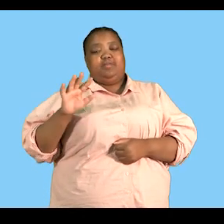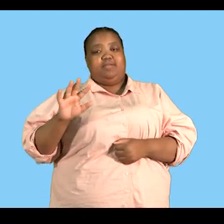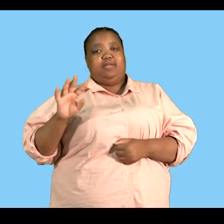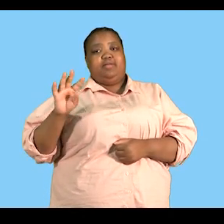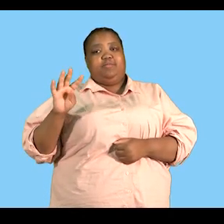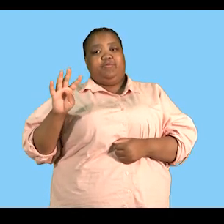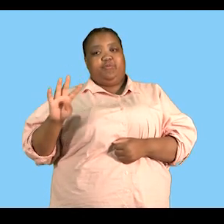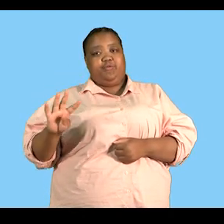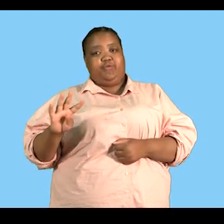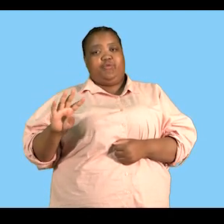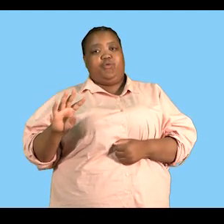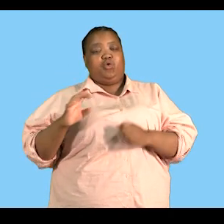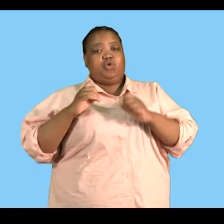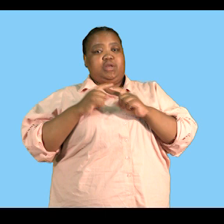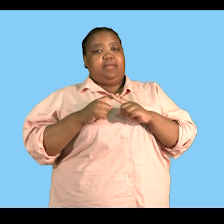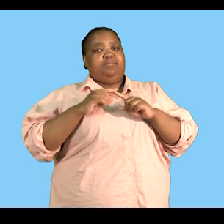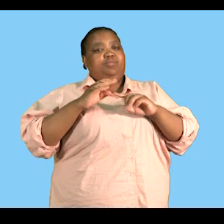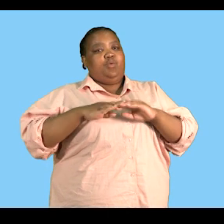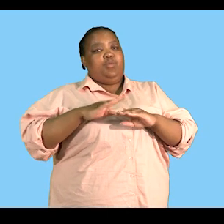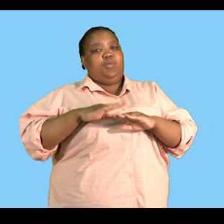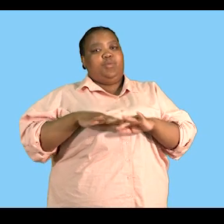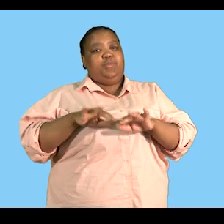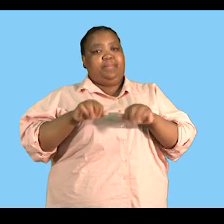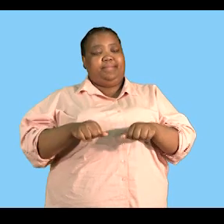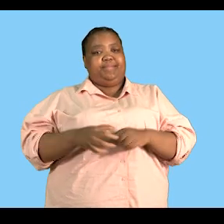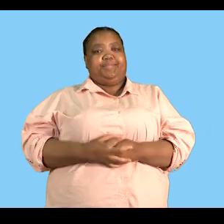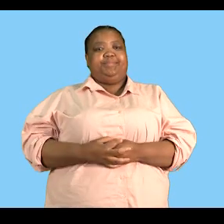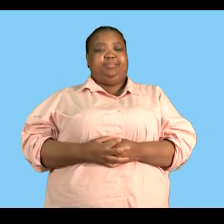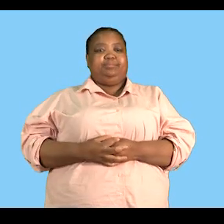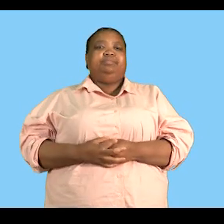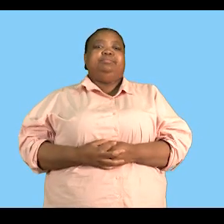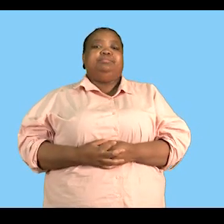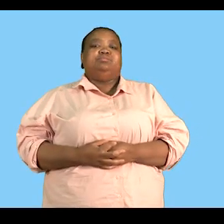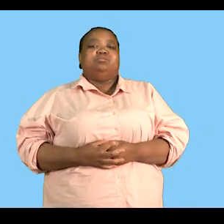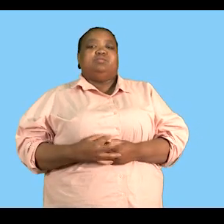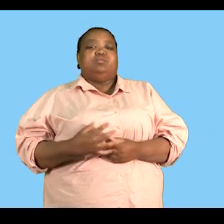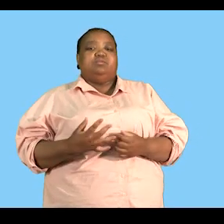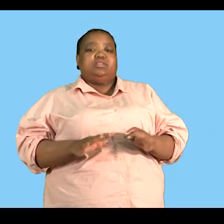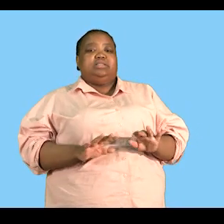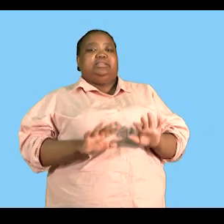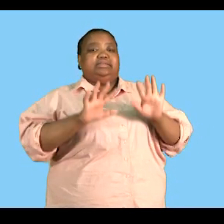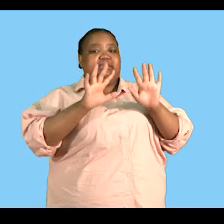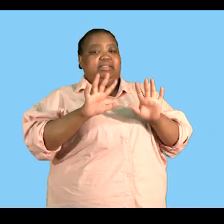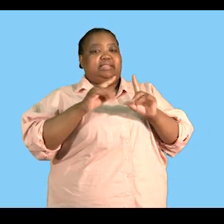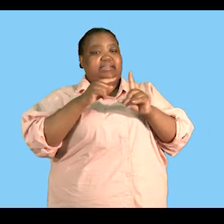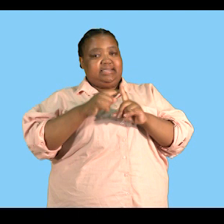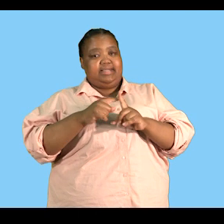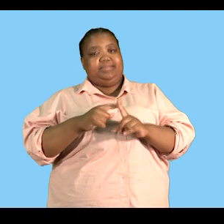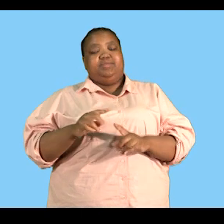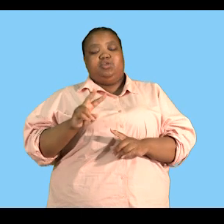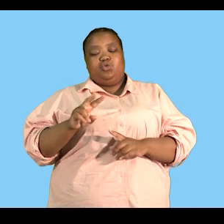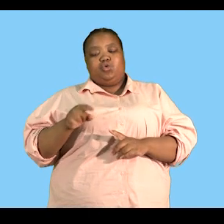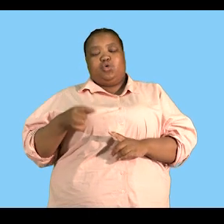2,54 times more than the inches. So therefore, we will say 10 times